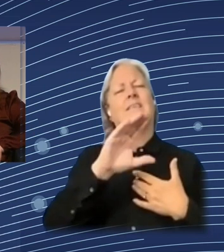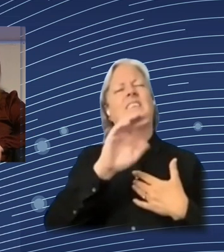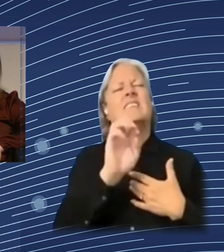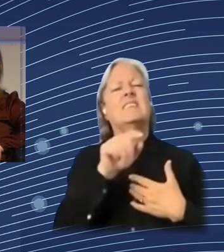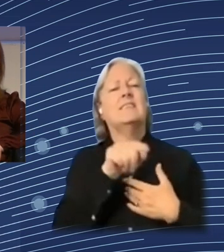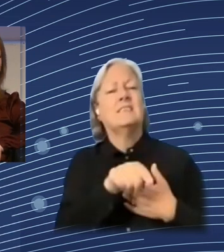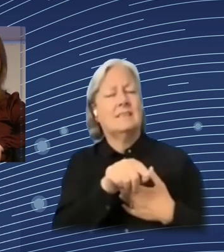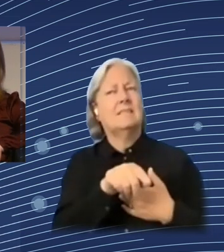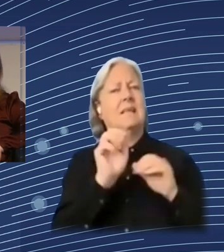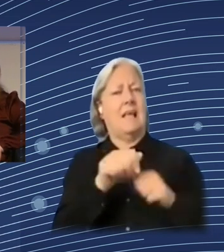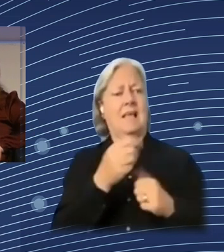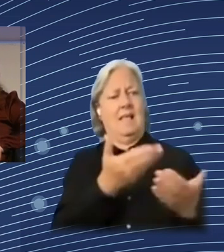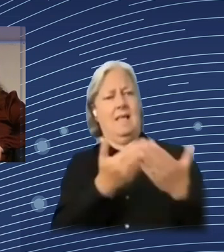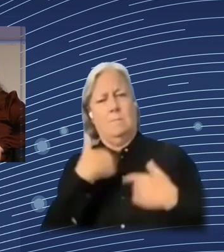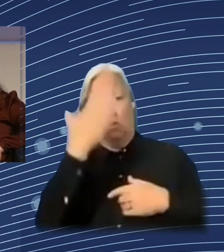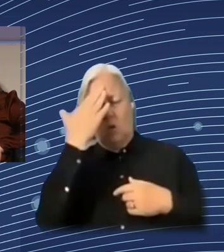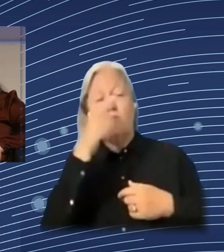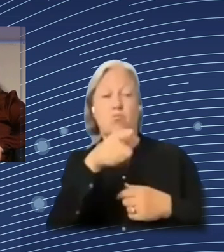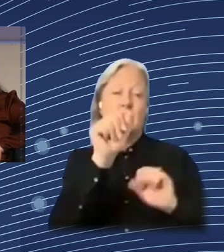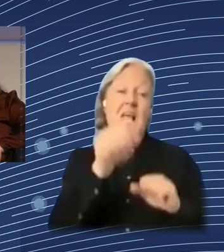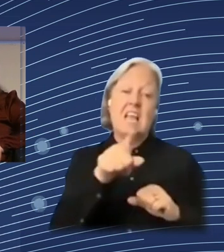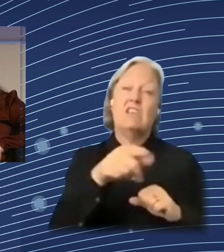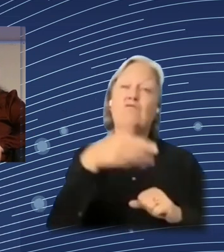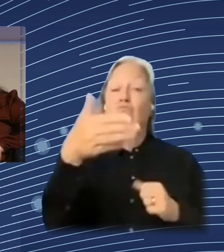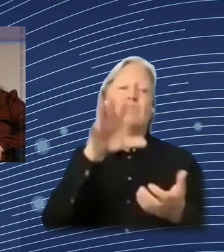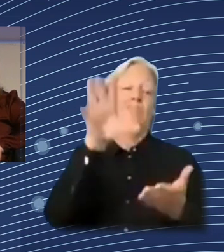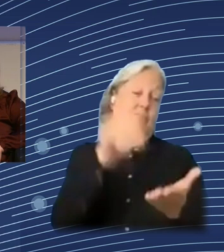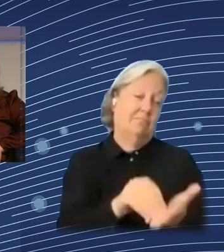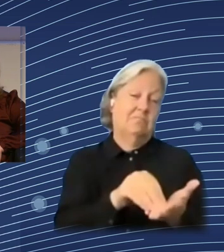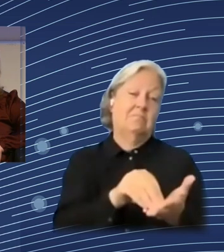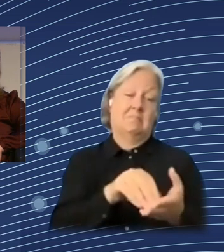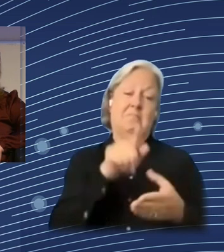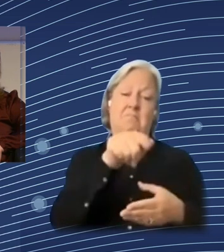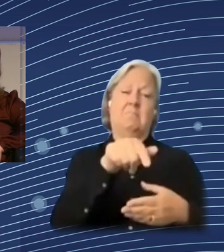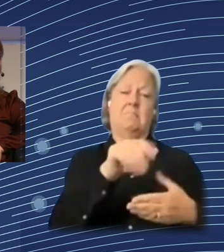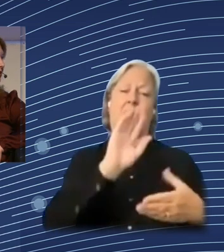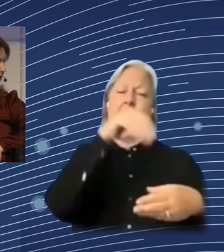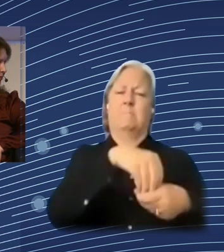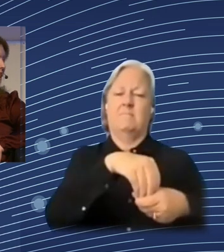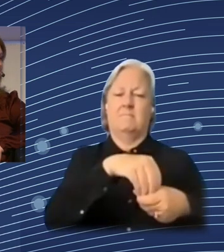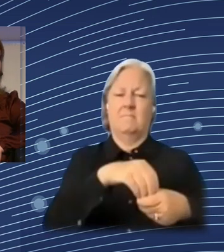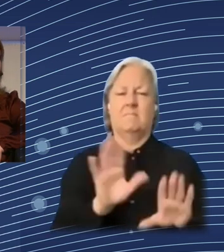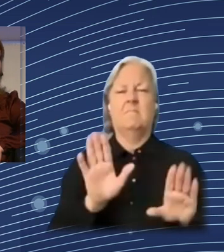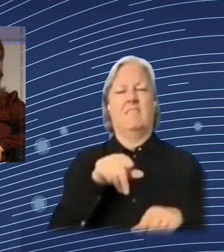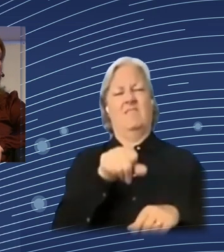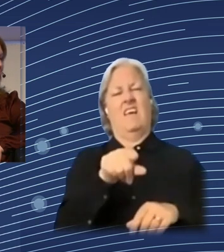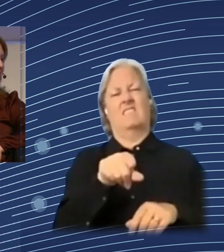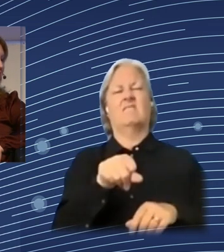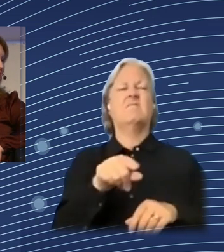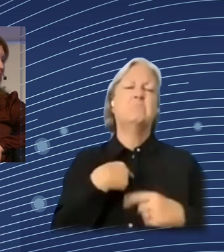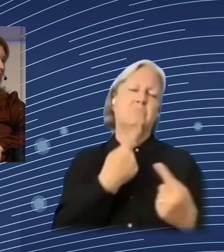a chance for you to download it as well. But yeah, that's about the data collection. So, next